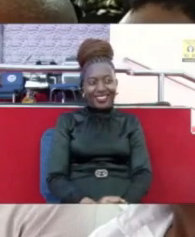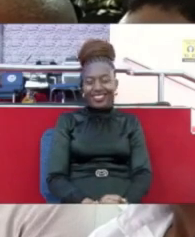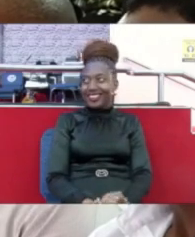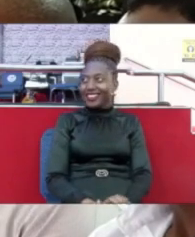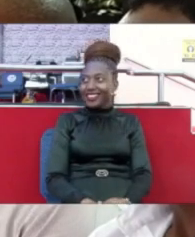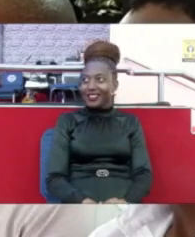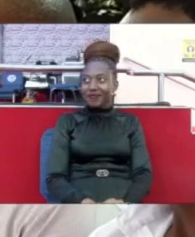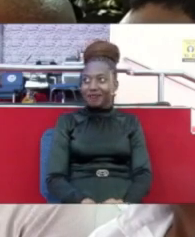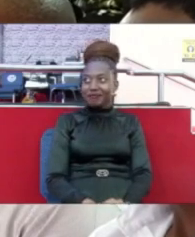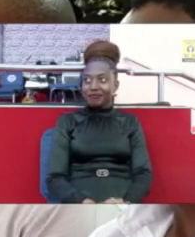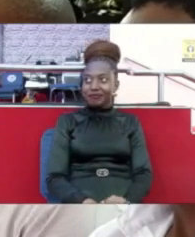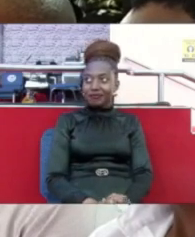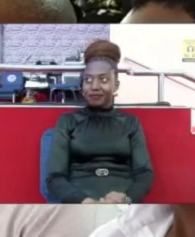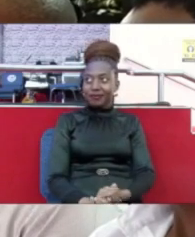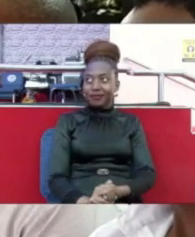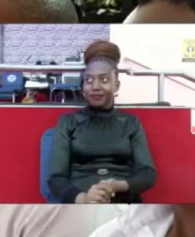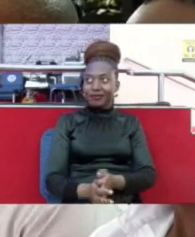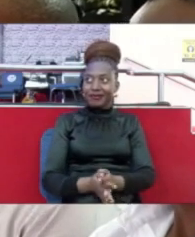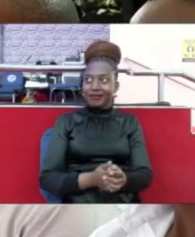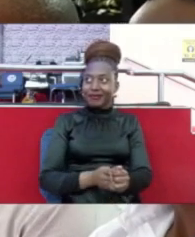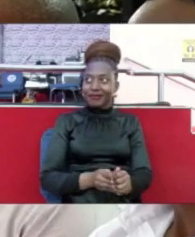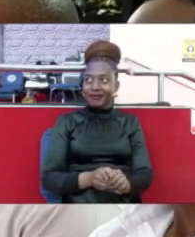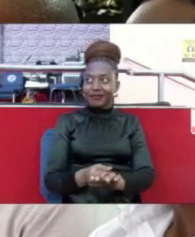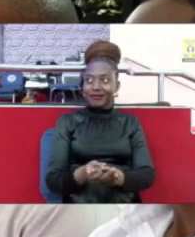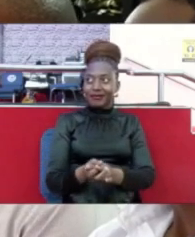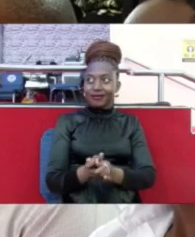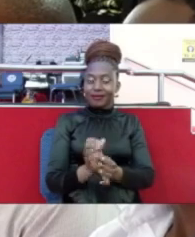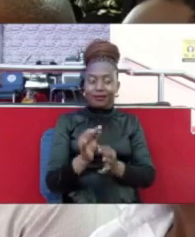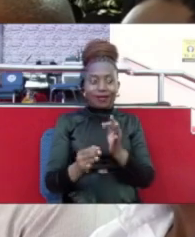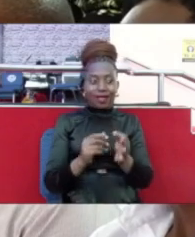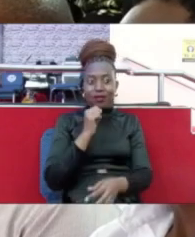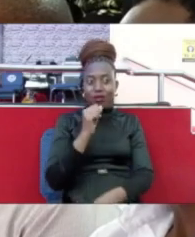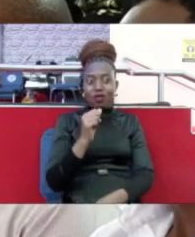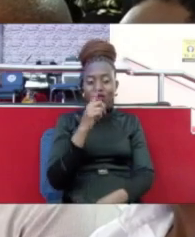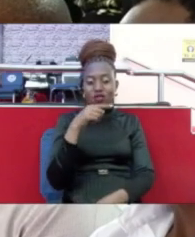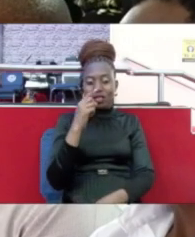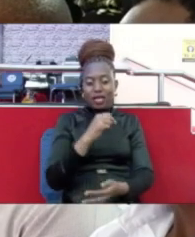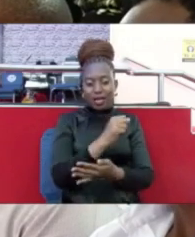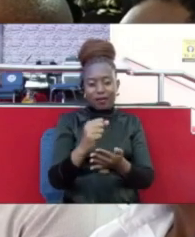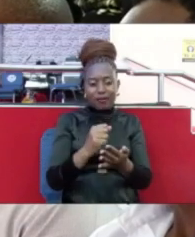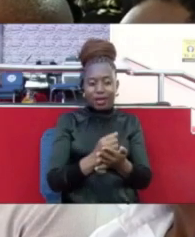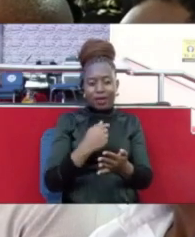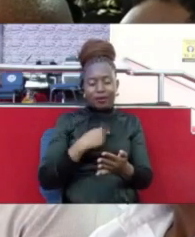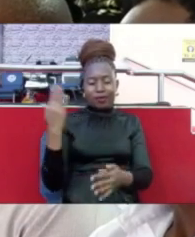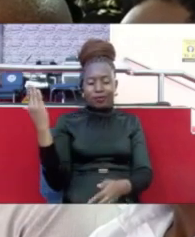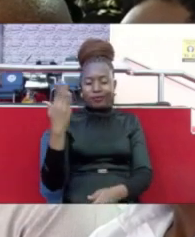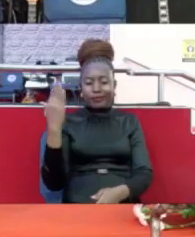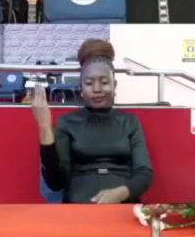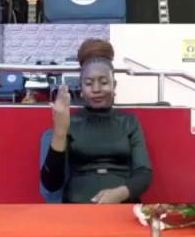11 o'clock tonight if you don't start saying amen. Usiposema amina nitahubiri hadi saa 5 usiku.